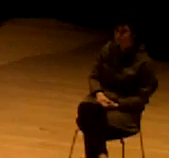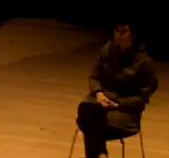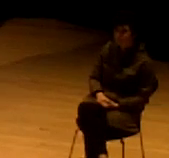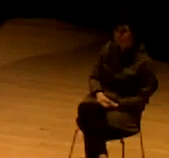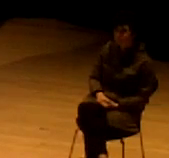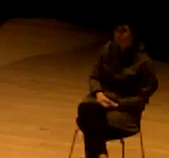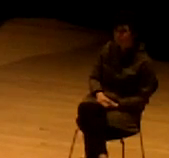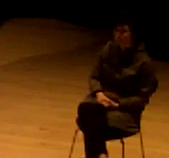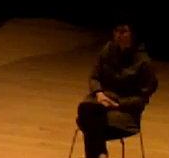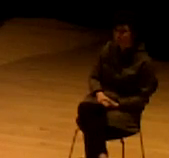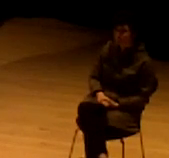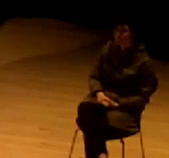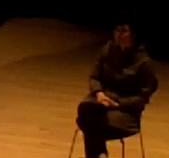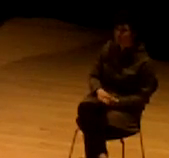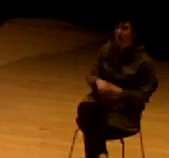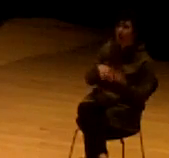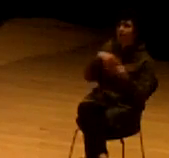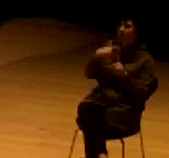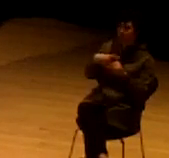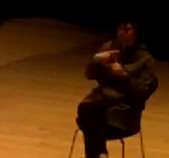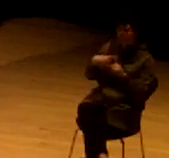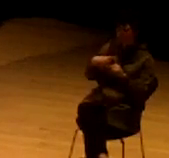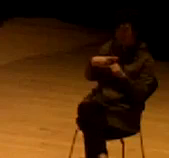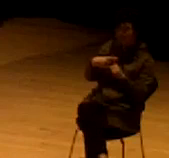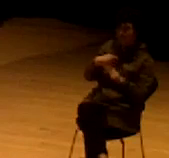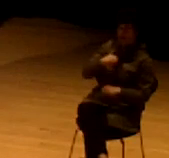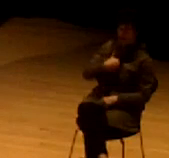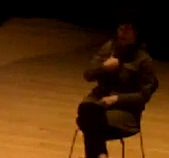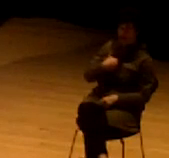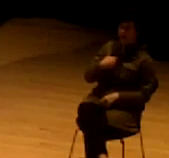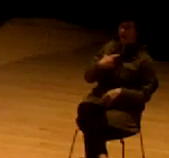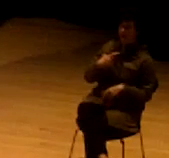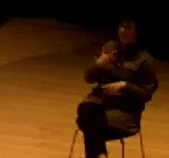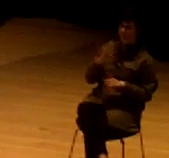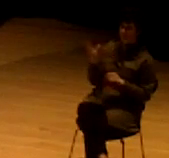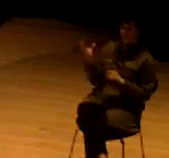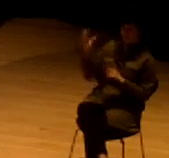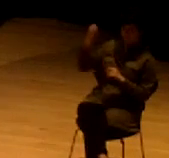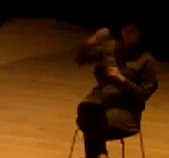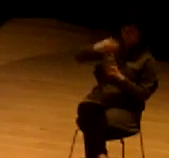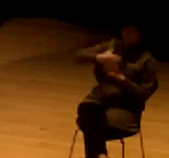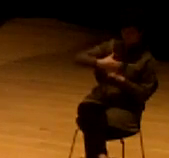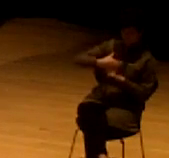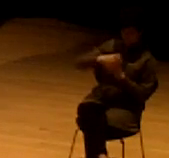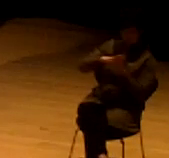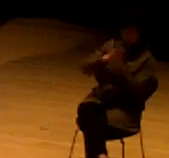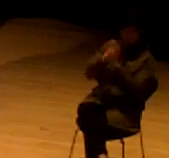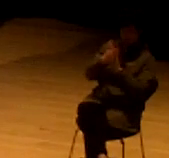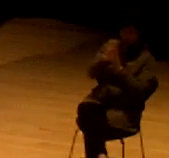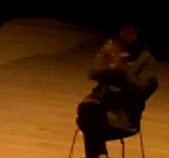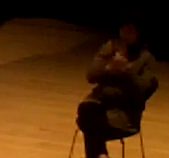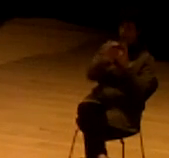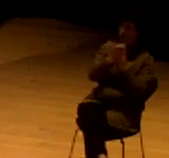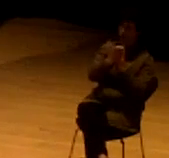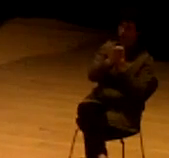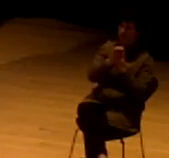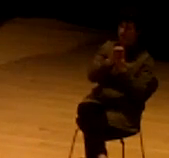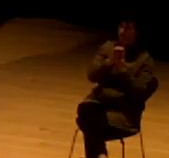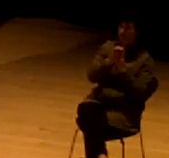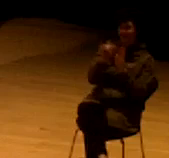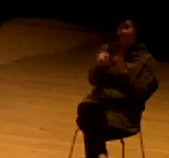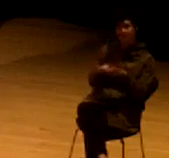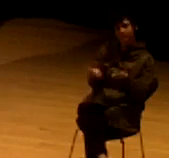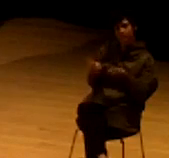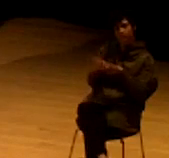character also was the key to the success of this process too. Because, you know, it's not me. It's something,